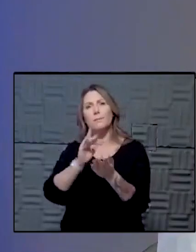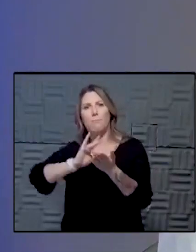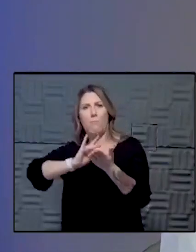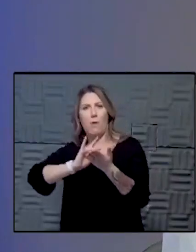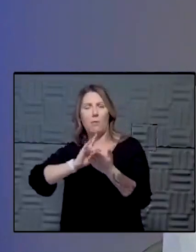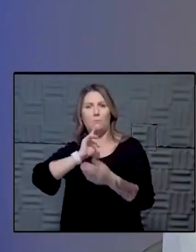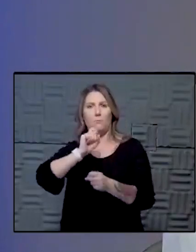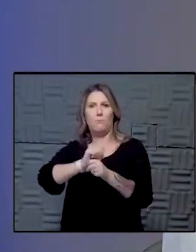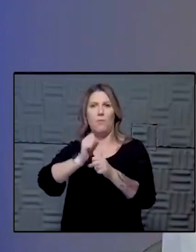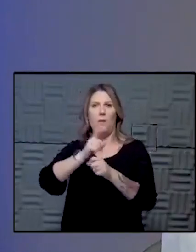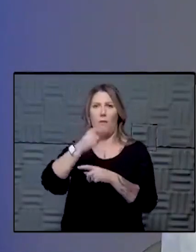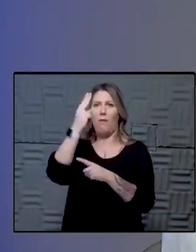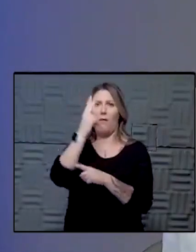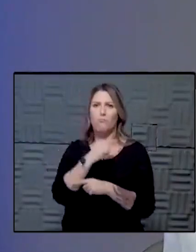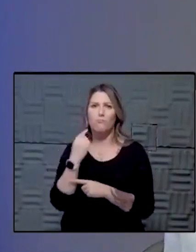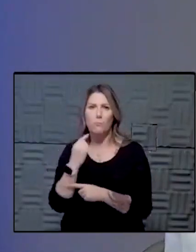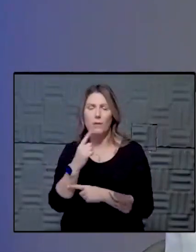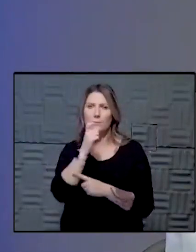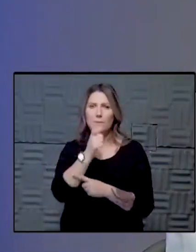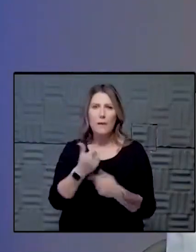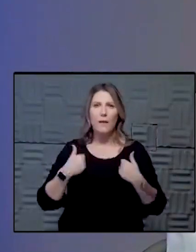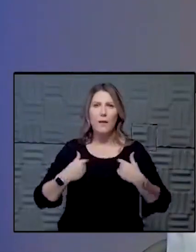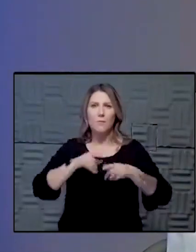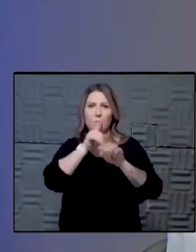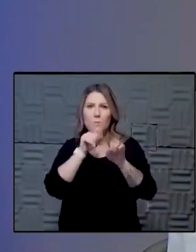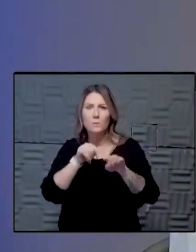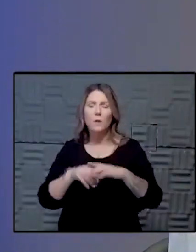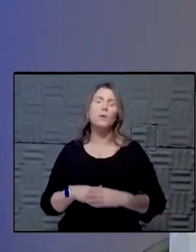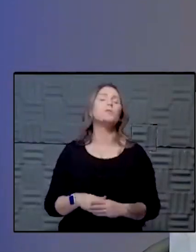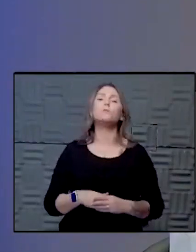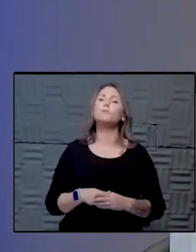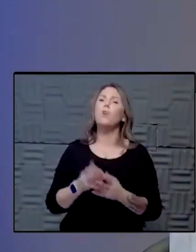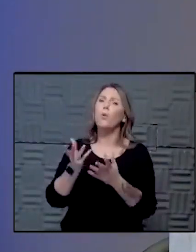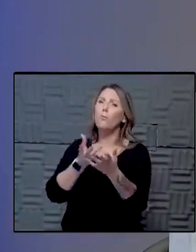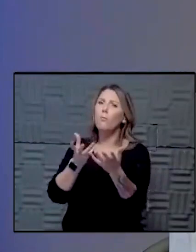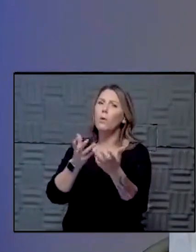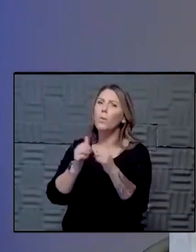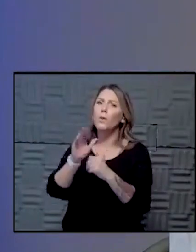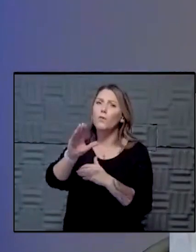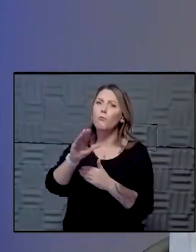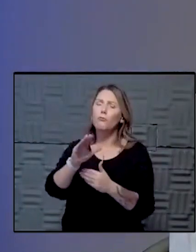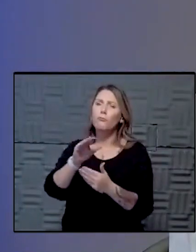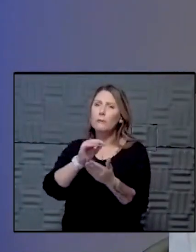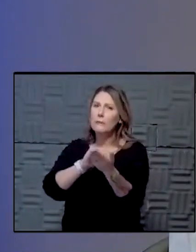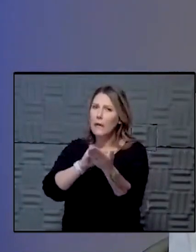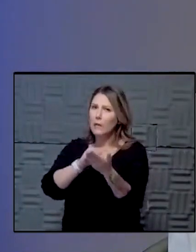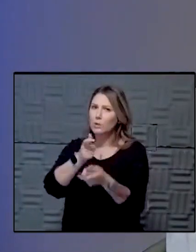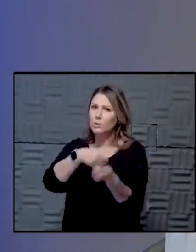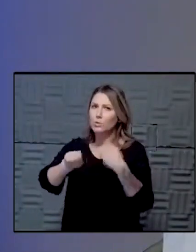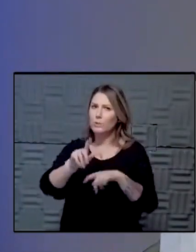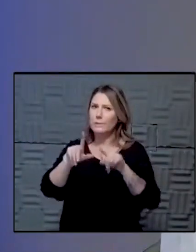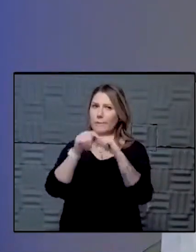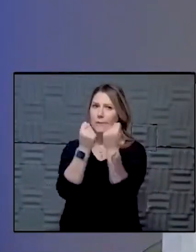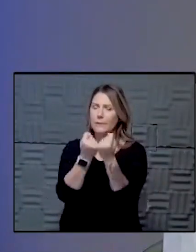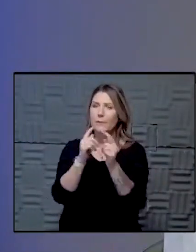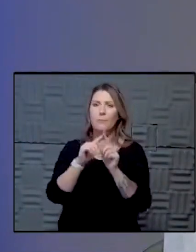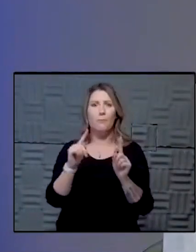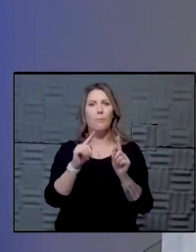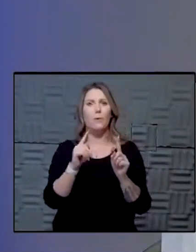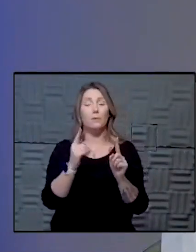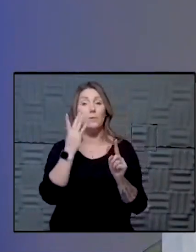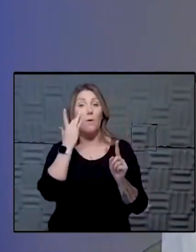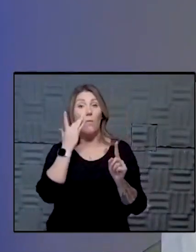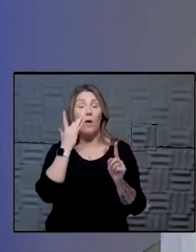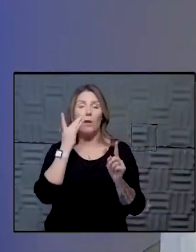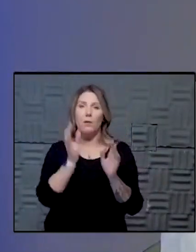a greater risk of not mounting a response as well. So talk with your immune or your transplant team, but that is why it's all the more